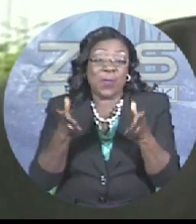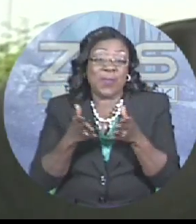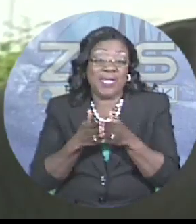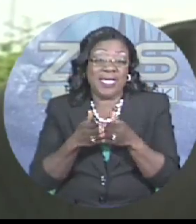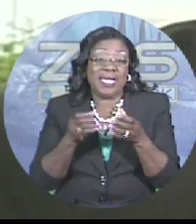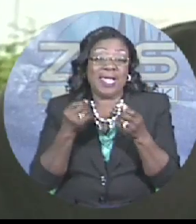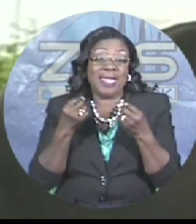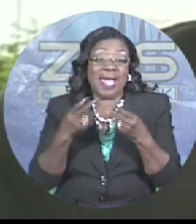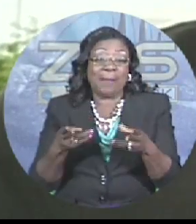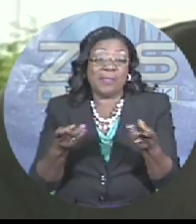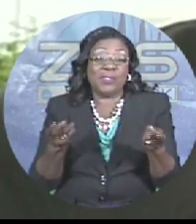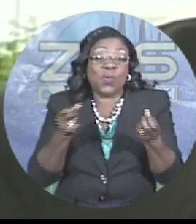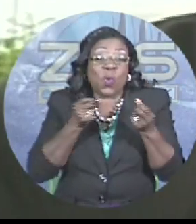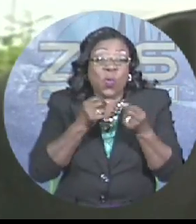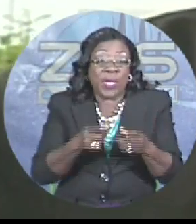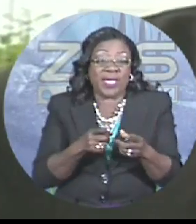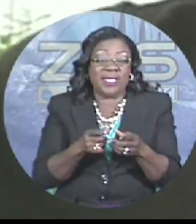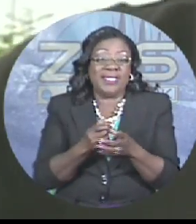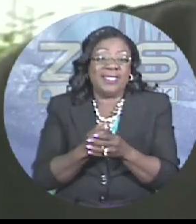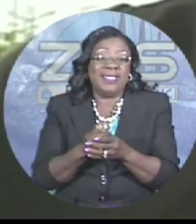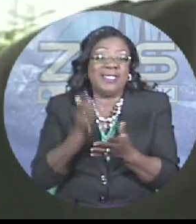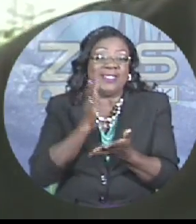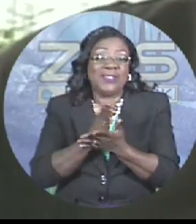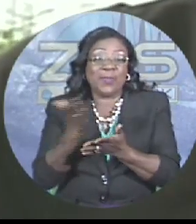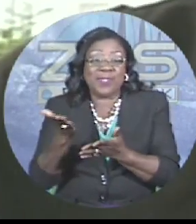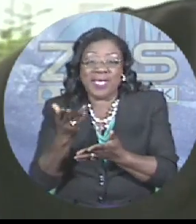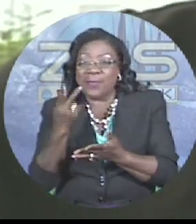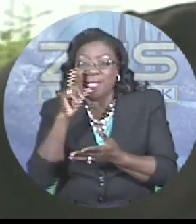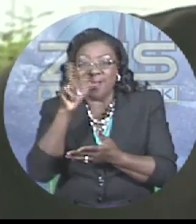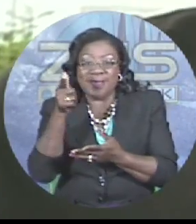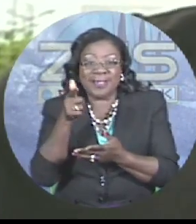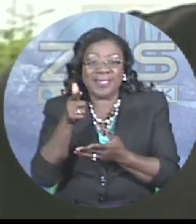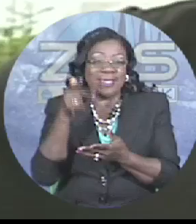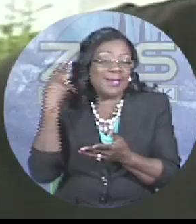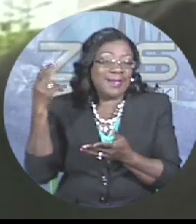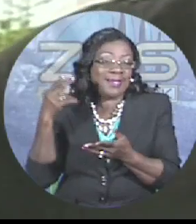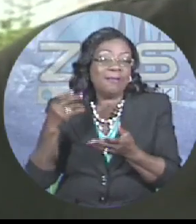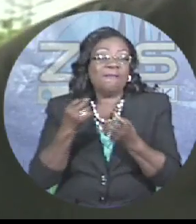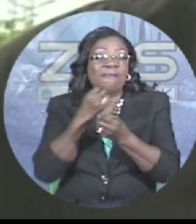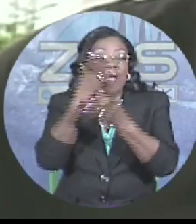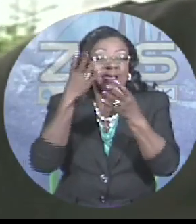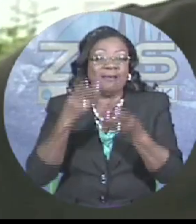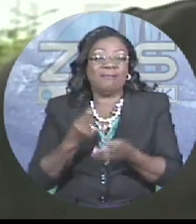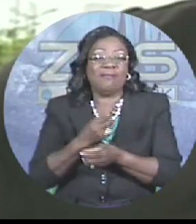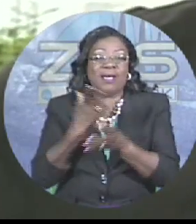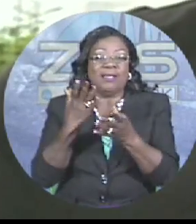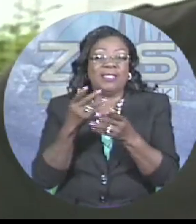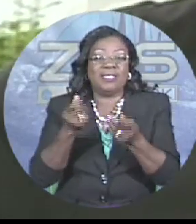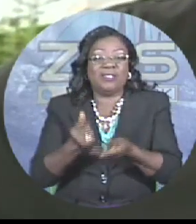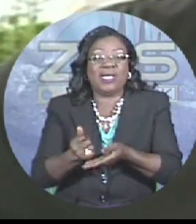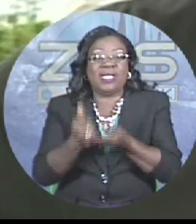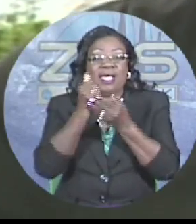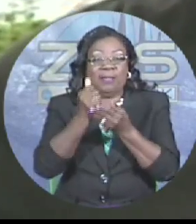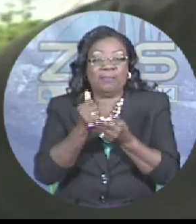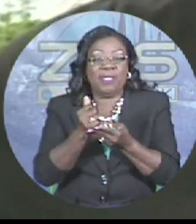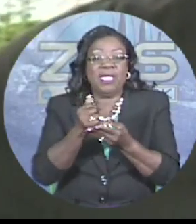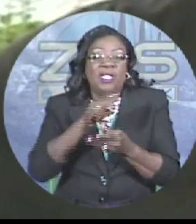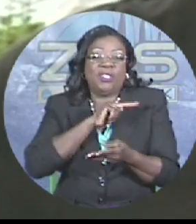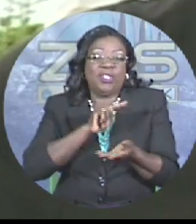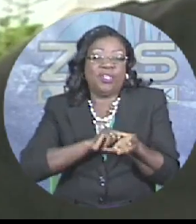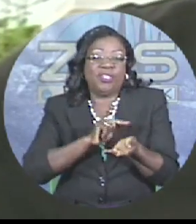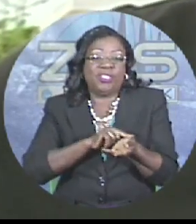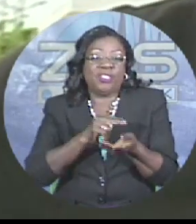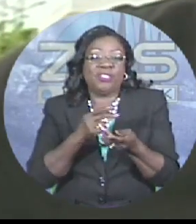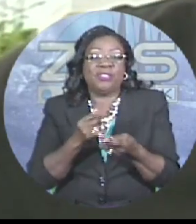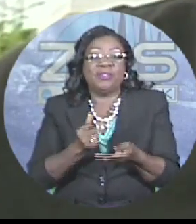happened so quick, I just stopped there, and when I looked, I had to start helping, try to rescue one or two people, help to nurse them, because